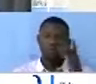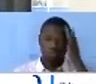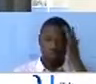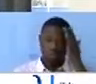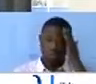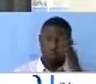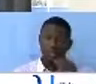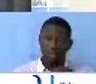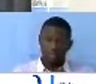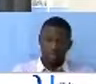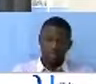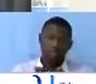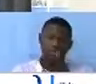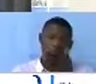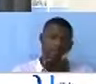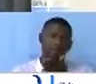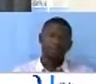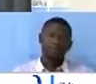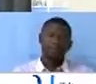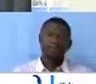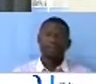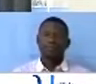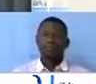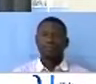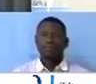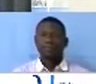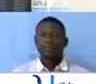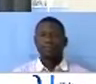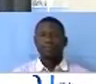Like I said, I'm